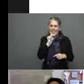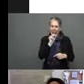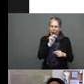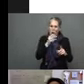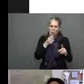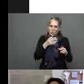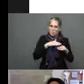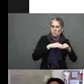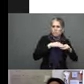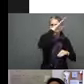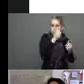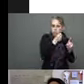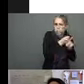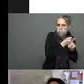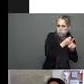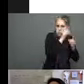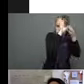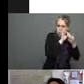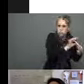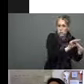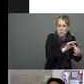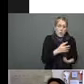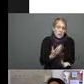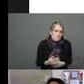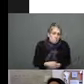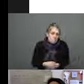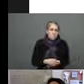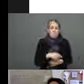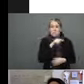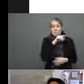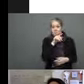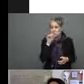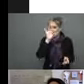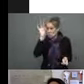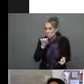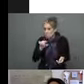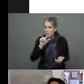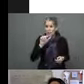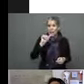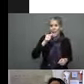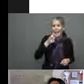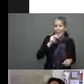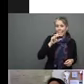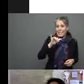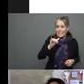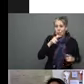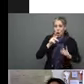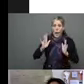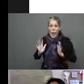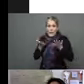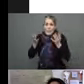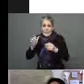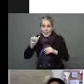kind of offloaded to things like agency or animacy, because I don't know if I understood the,